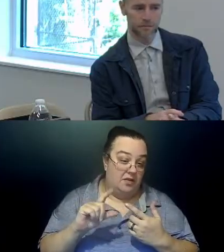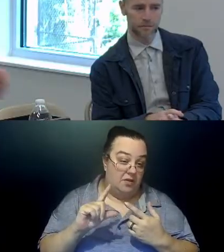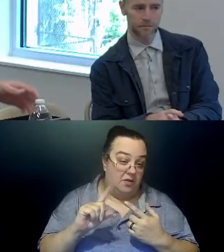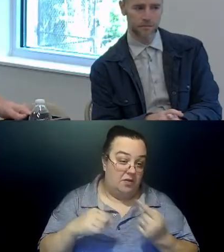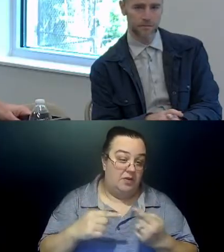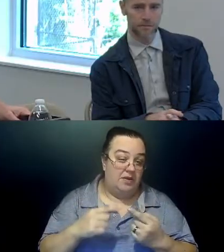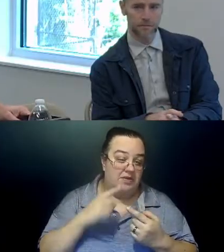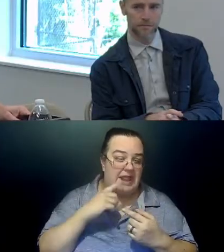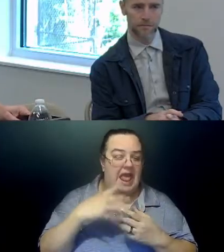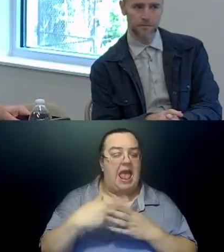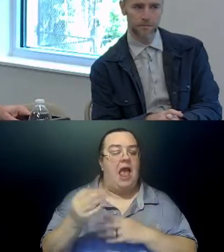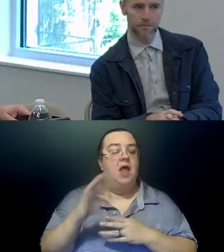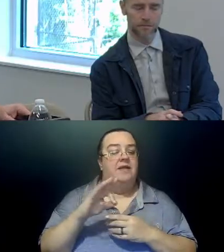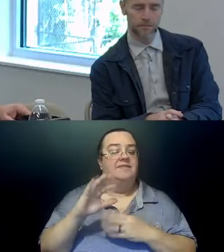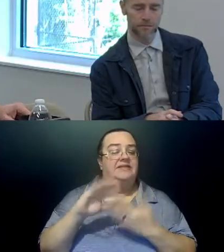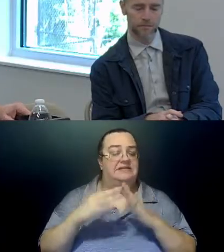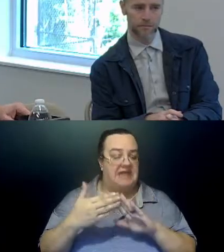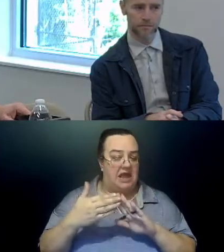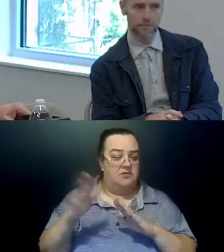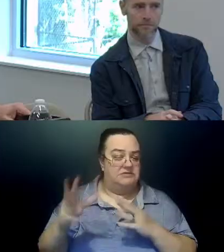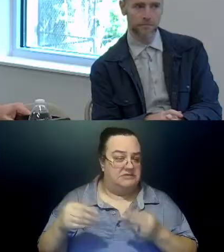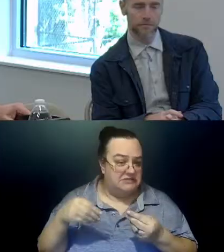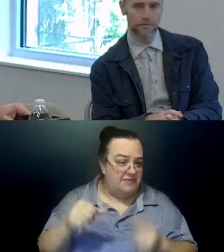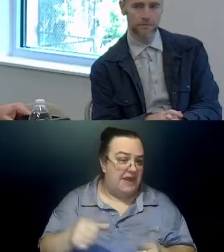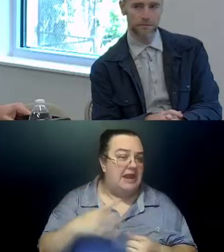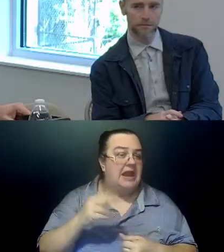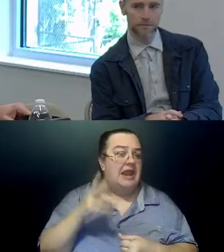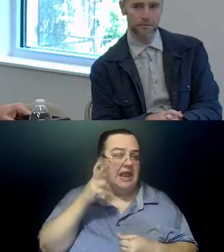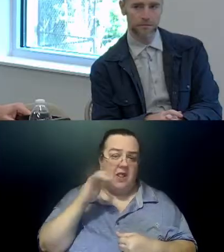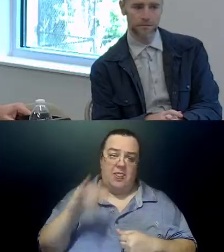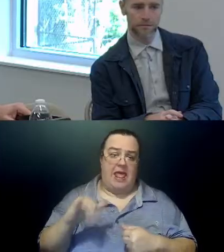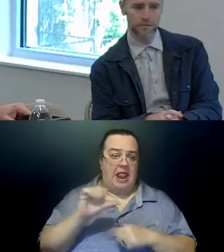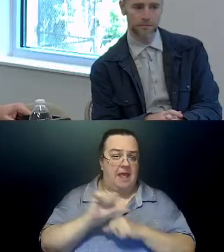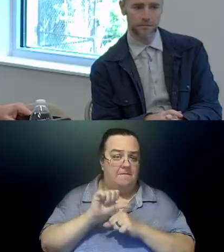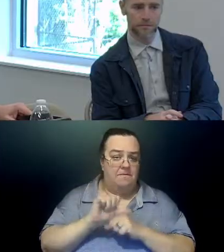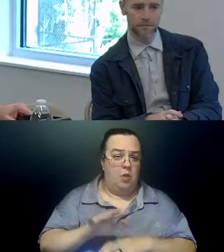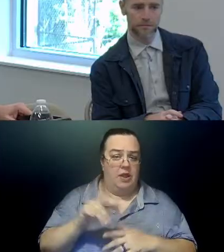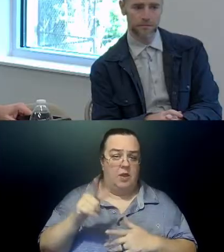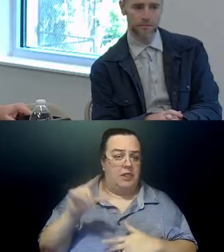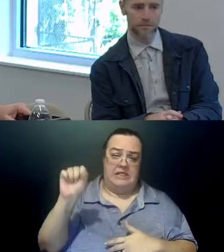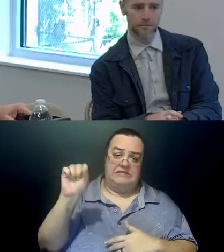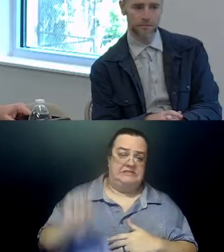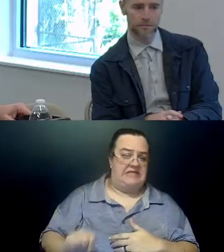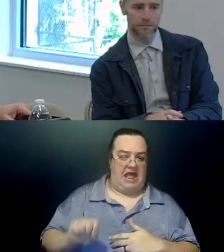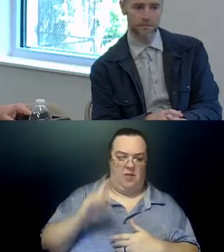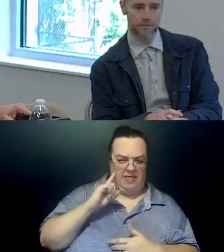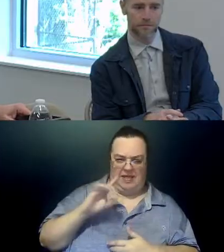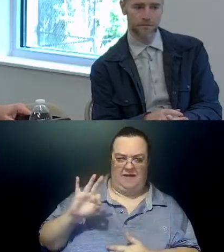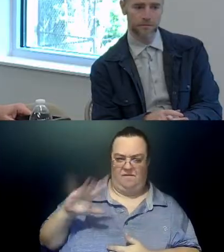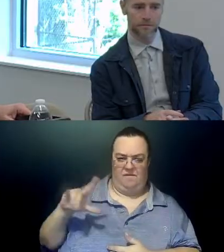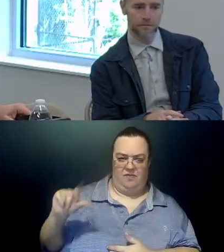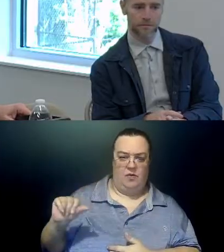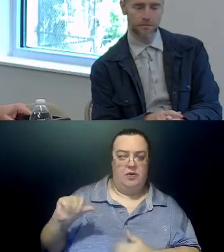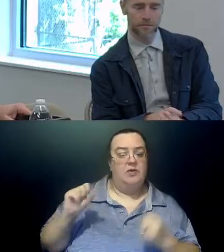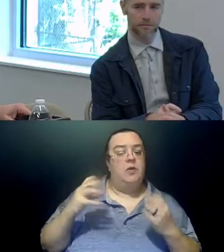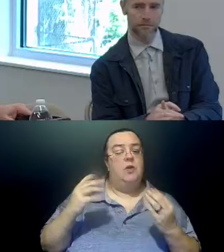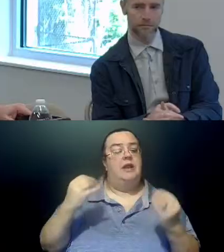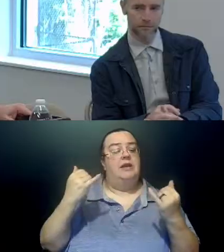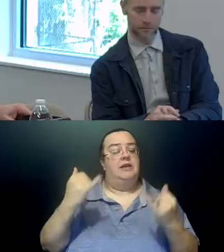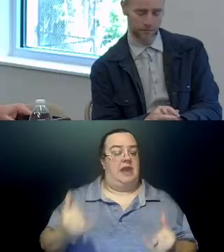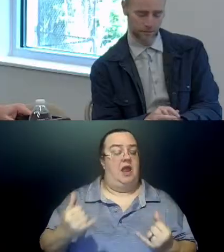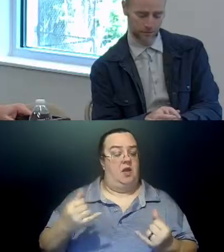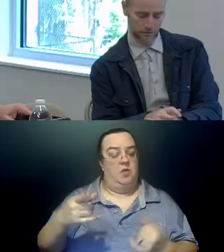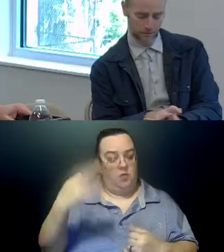spending. And I hear this employee went south, Florida, I think. So now you realize in